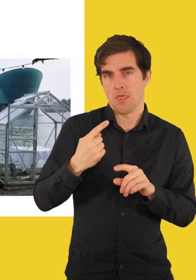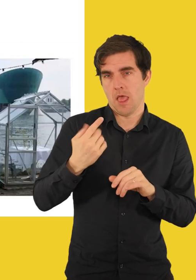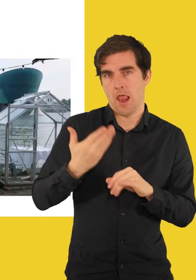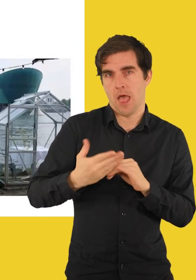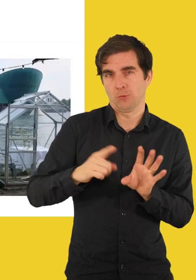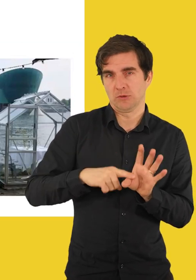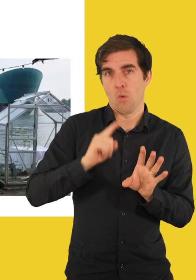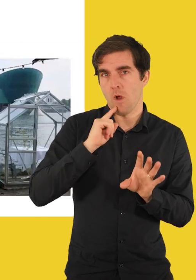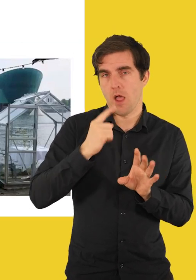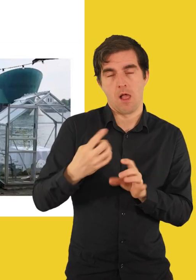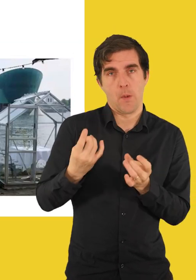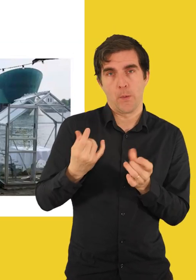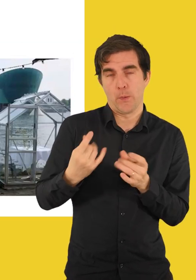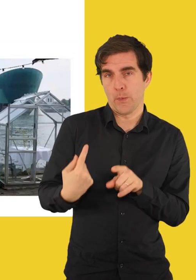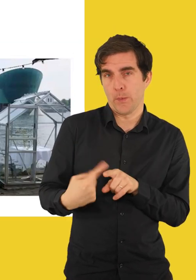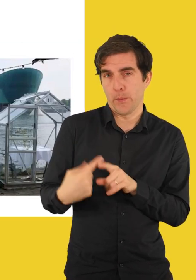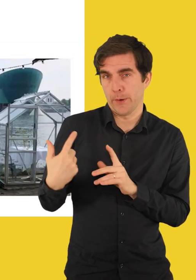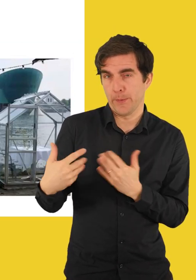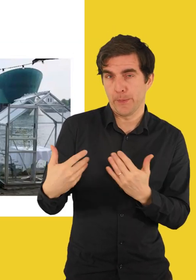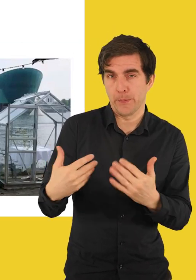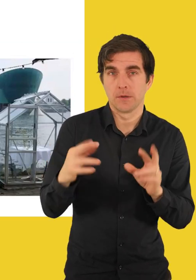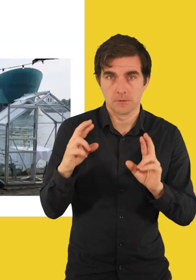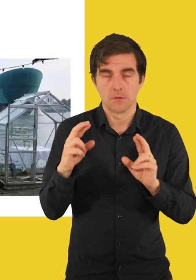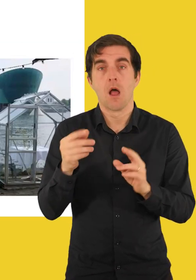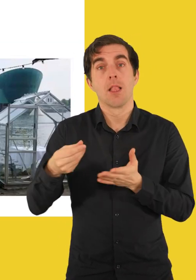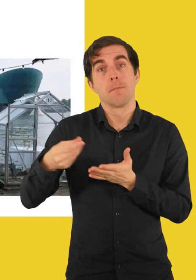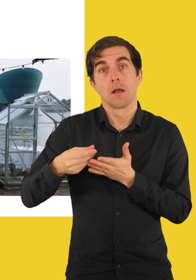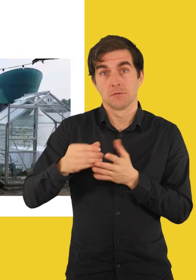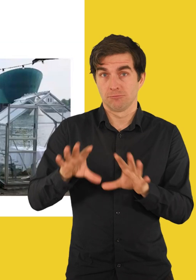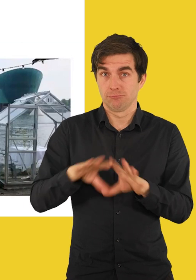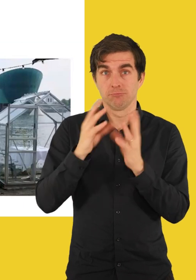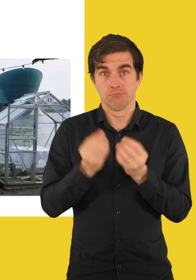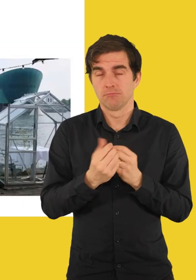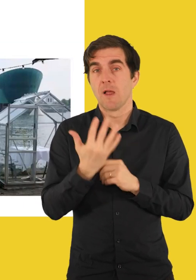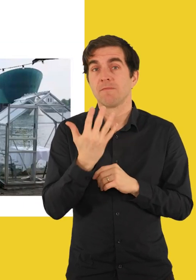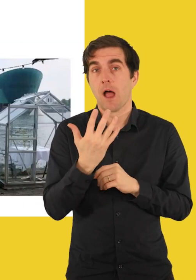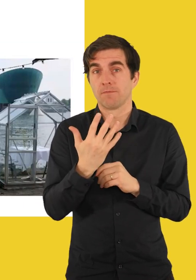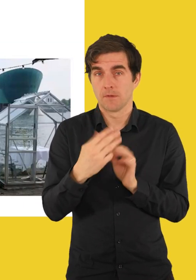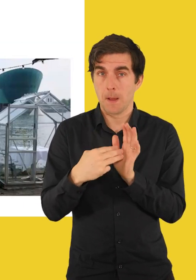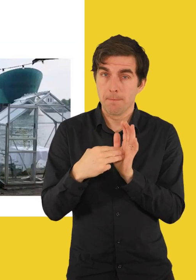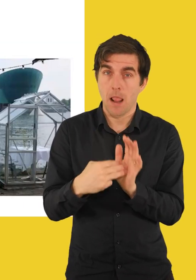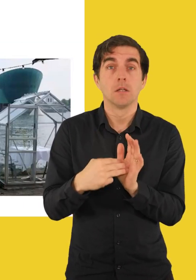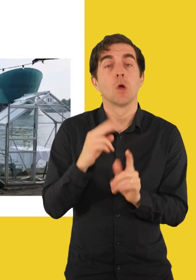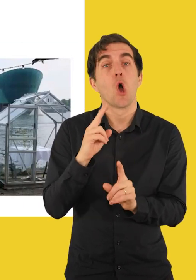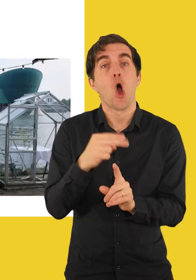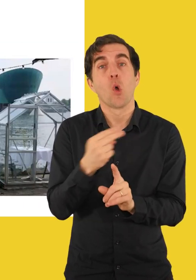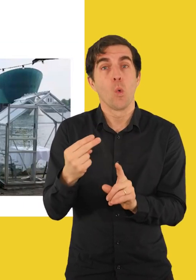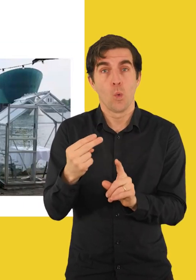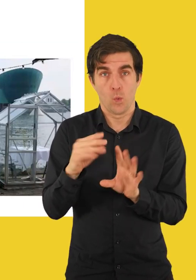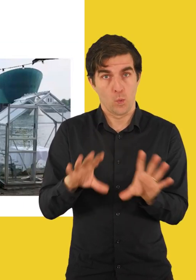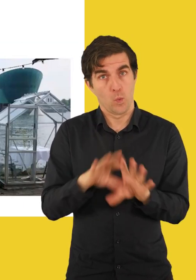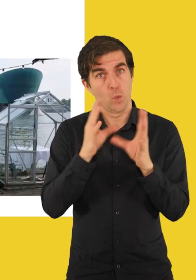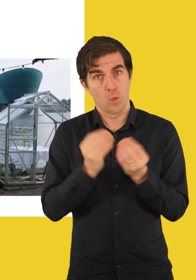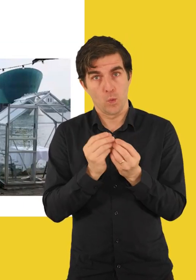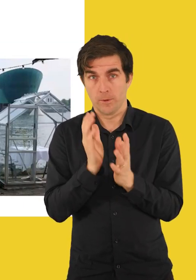last year, we will speed up, and also with the budget we have,